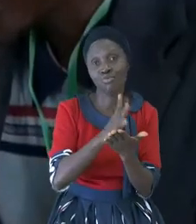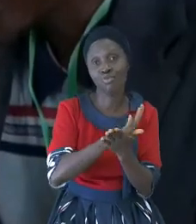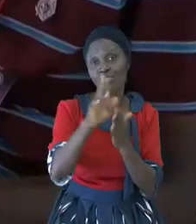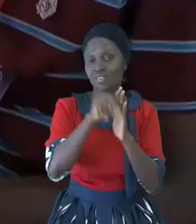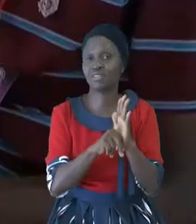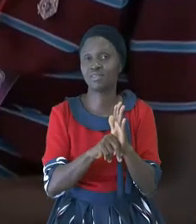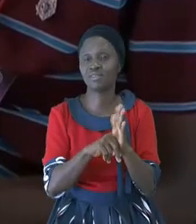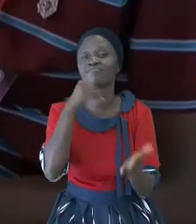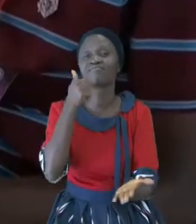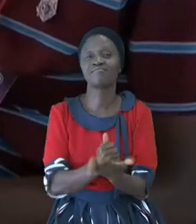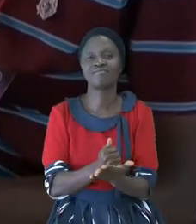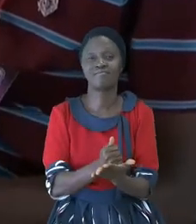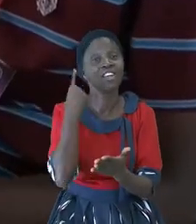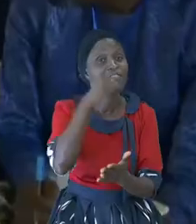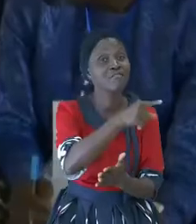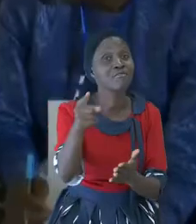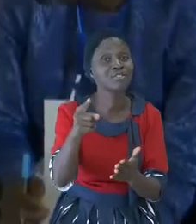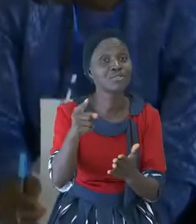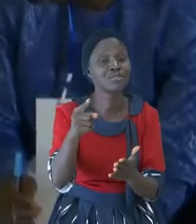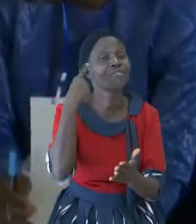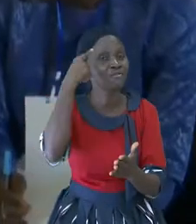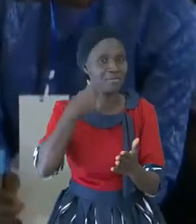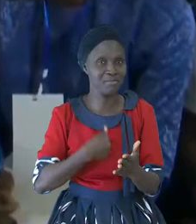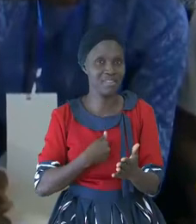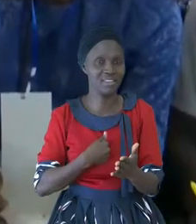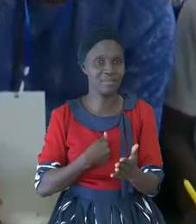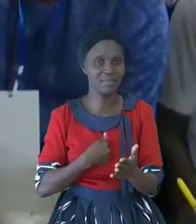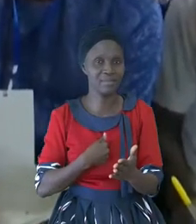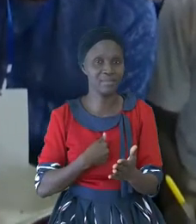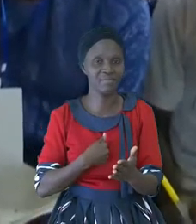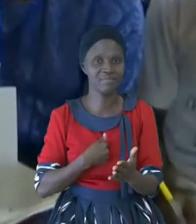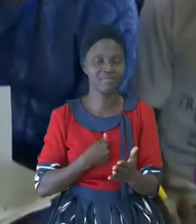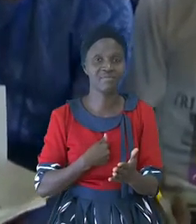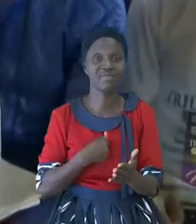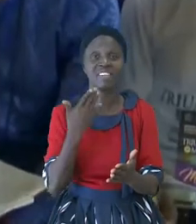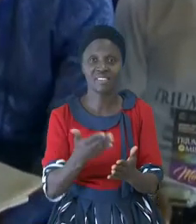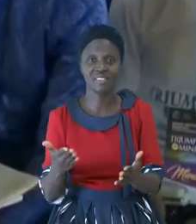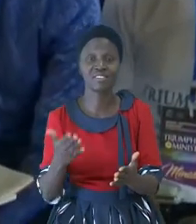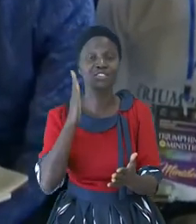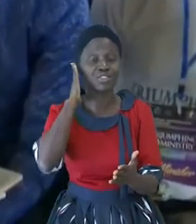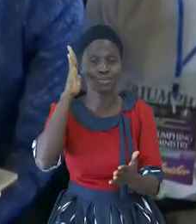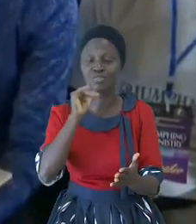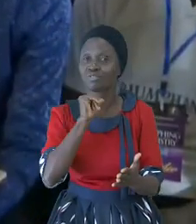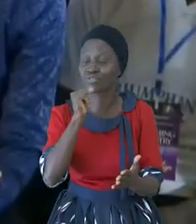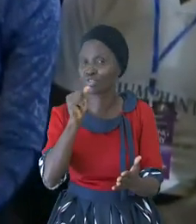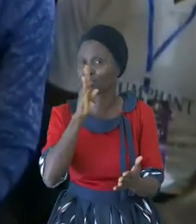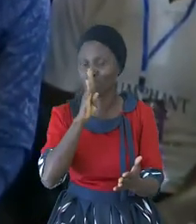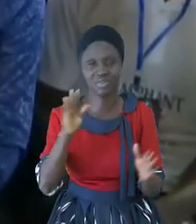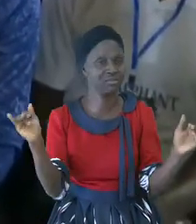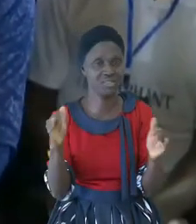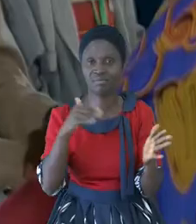you. Amen. For me. Amen. Things will no longer be the same in your life,